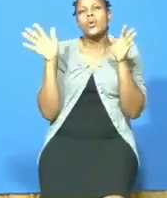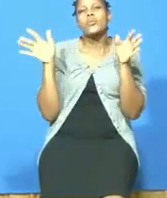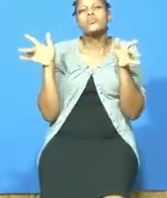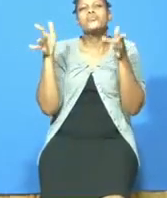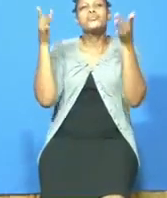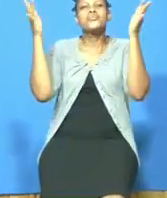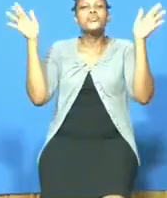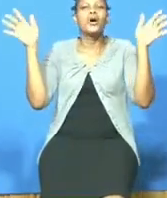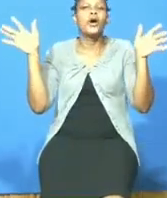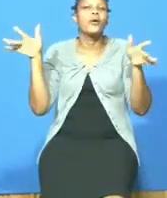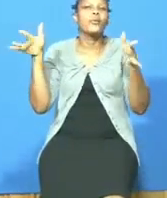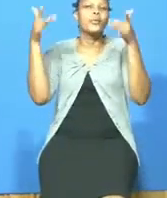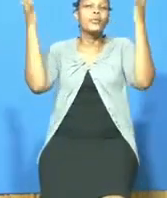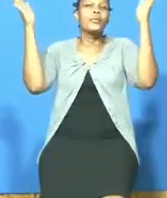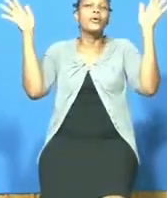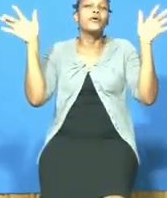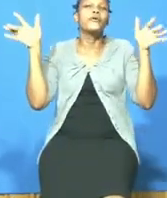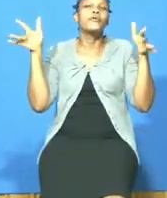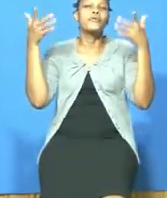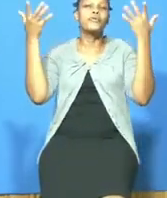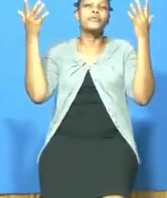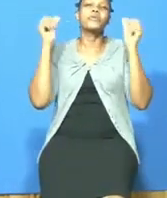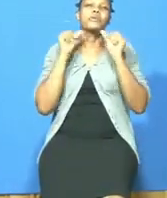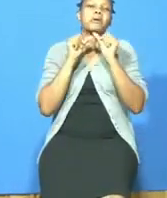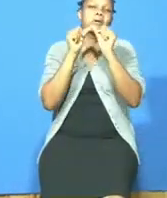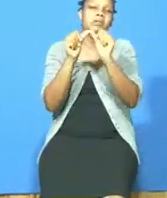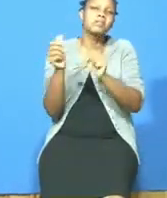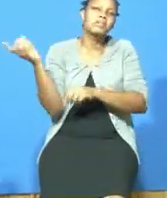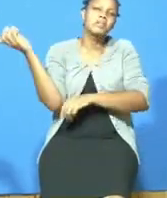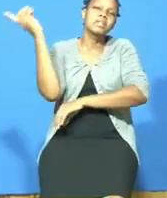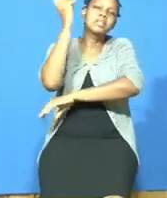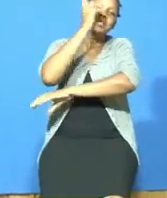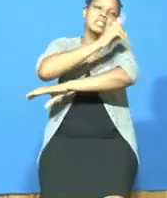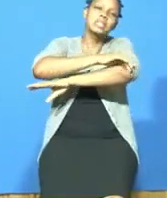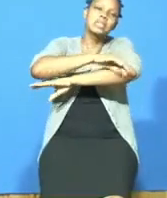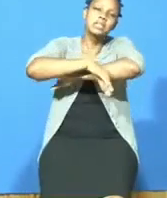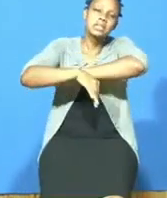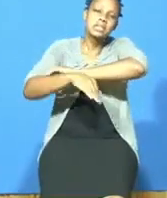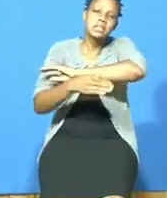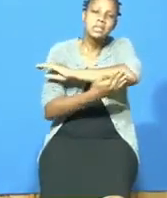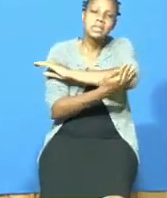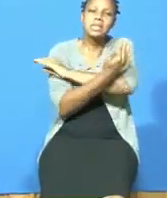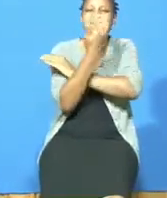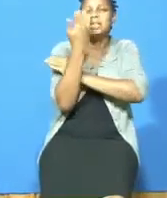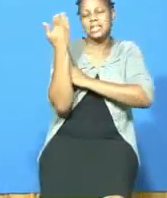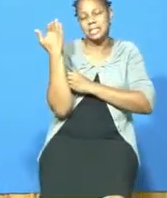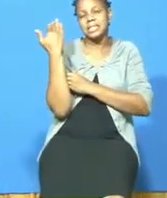can go for days. In our